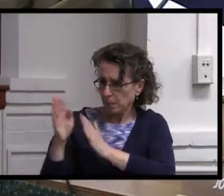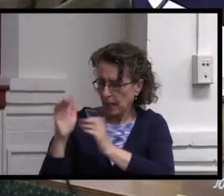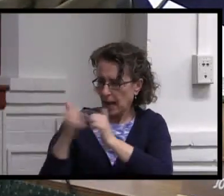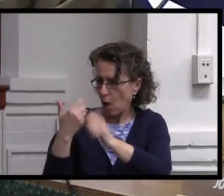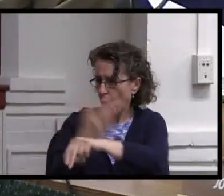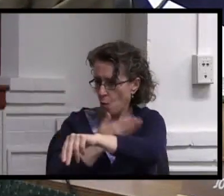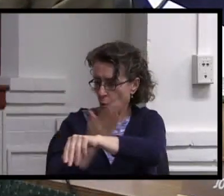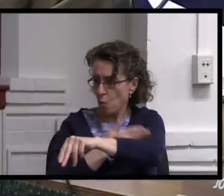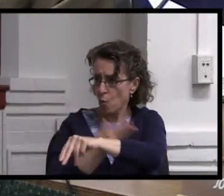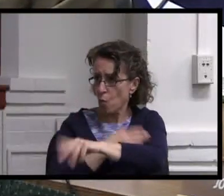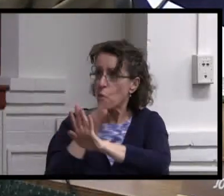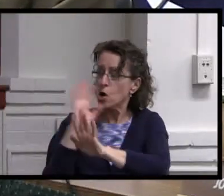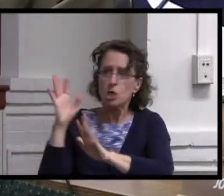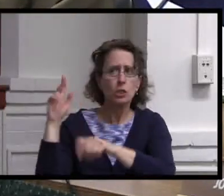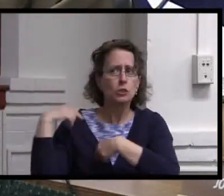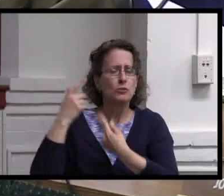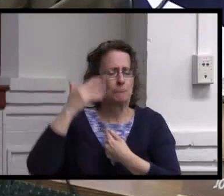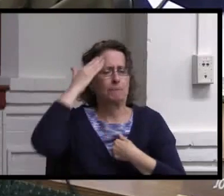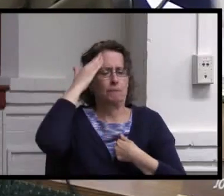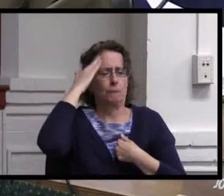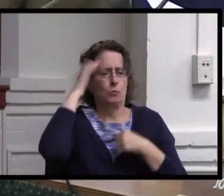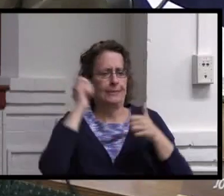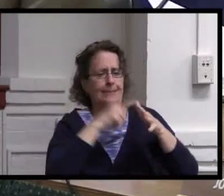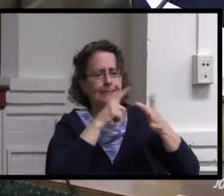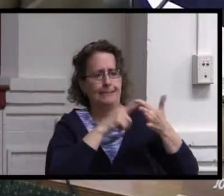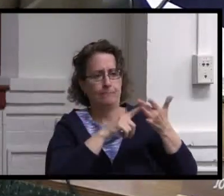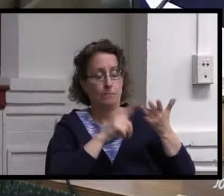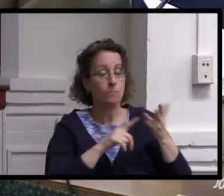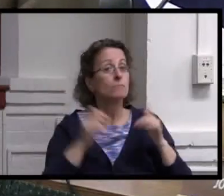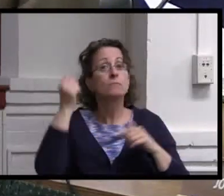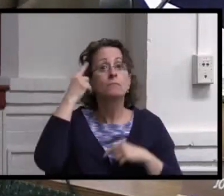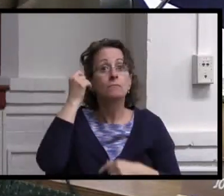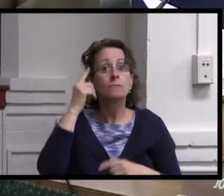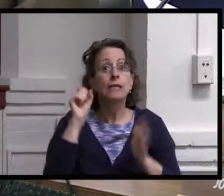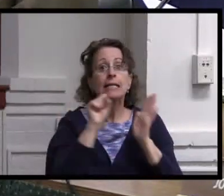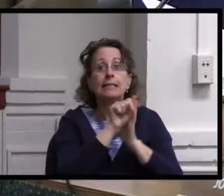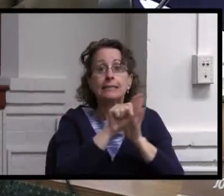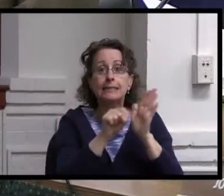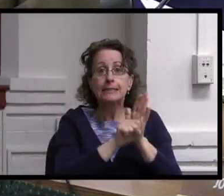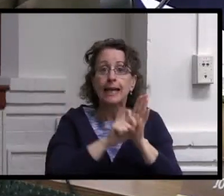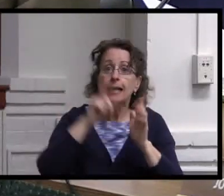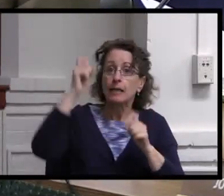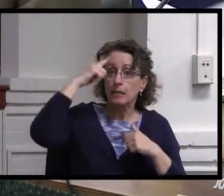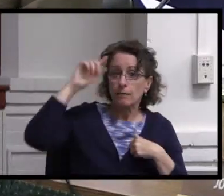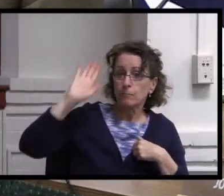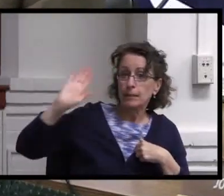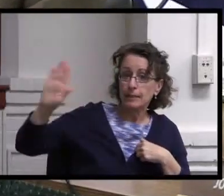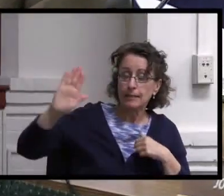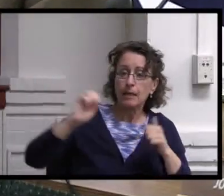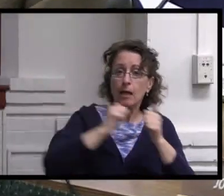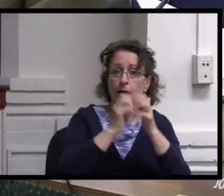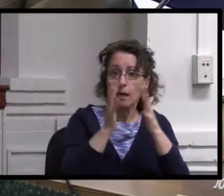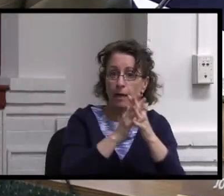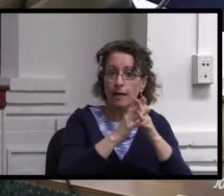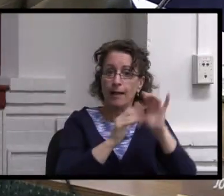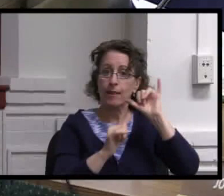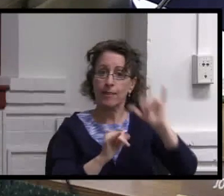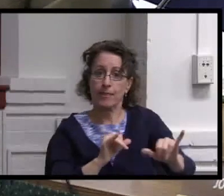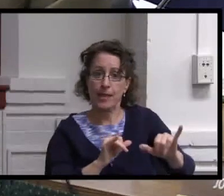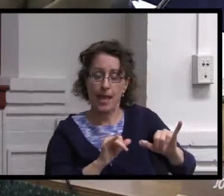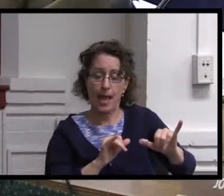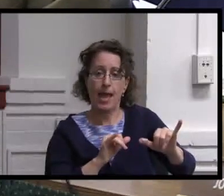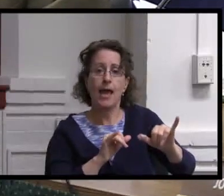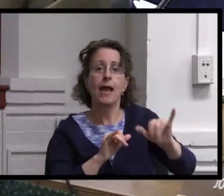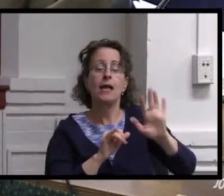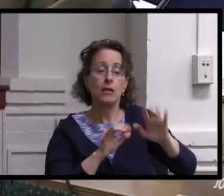It is a facility that is owned by the state. It was built by the state initially to service the Welcome Center, but also to provide some service to